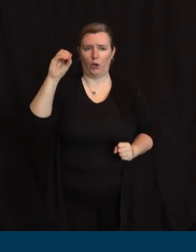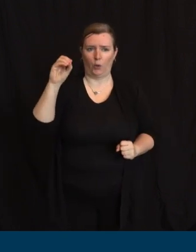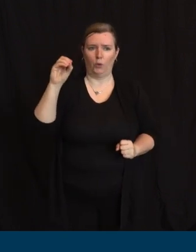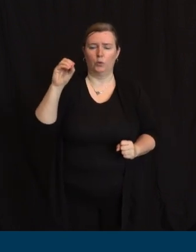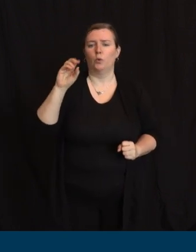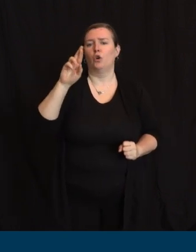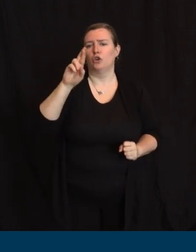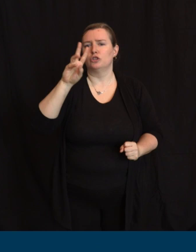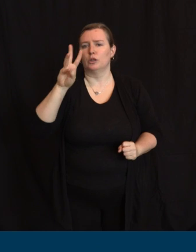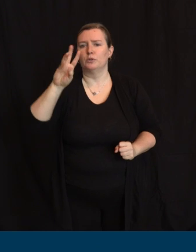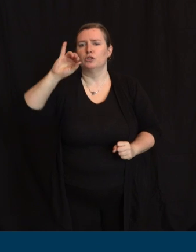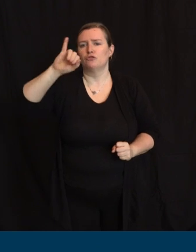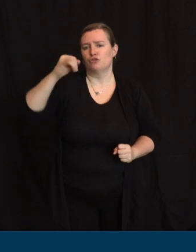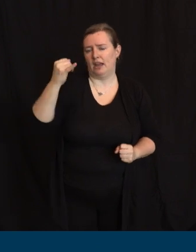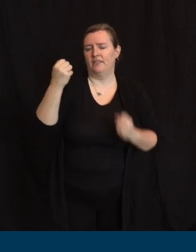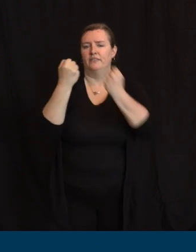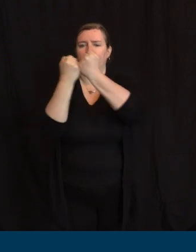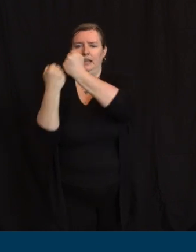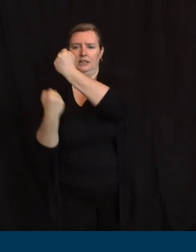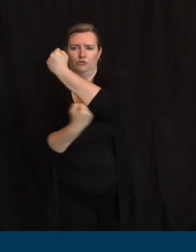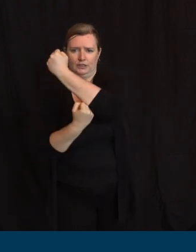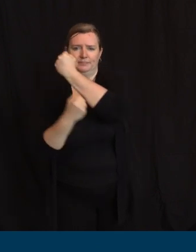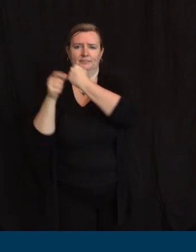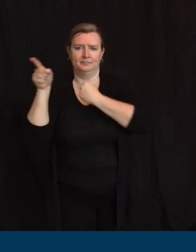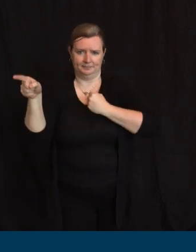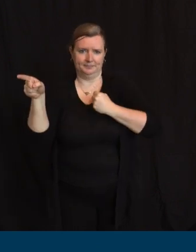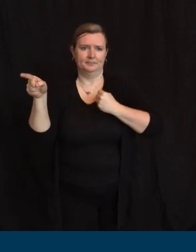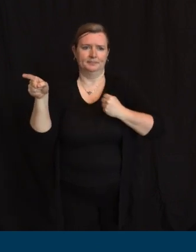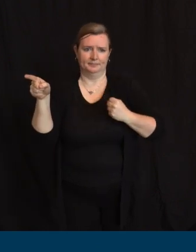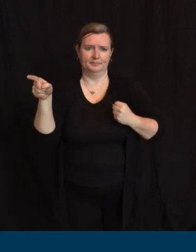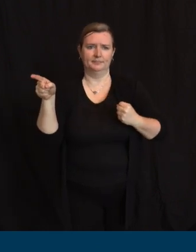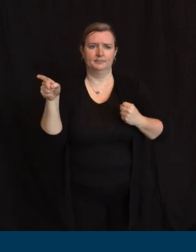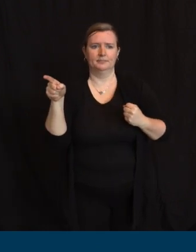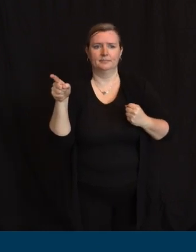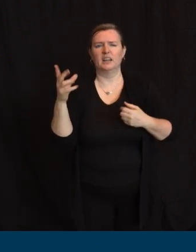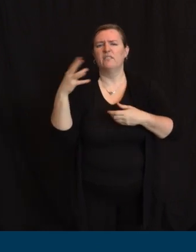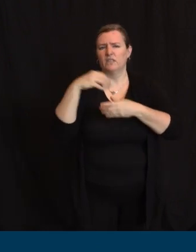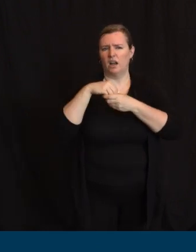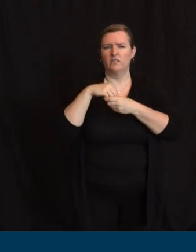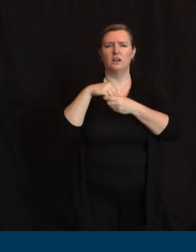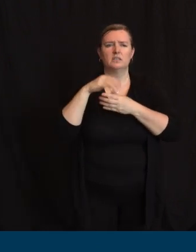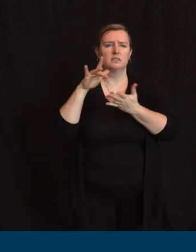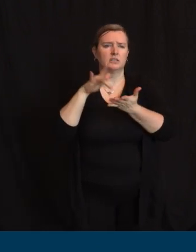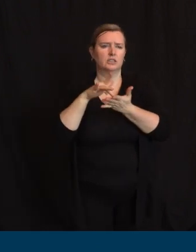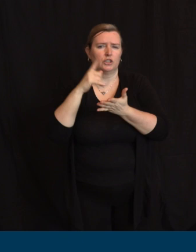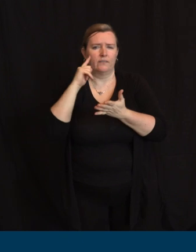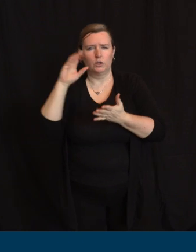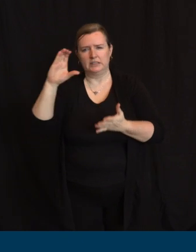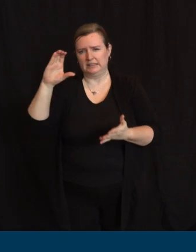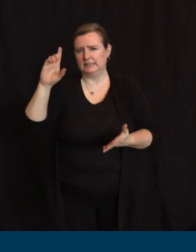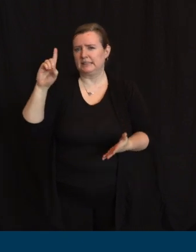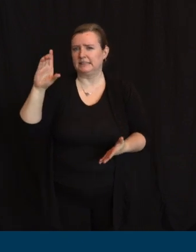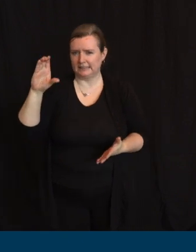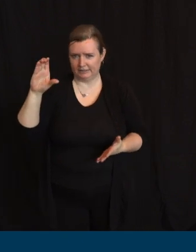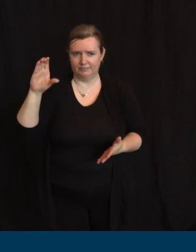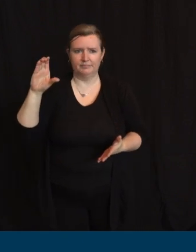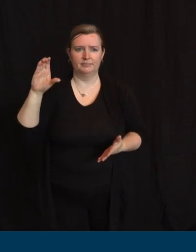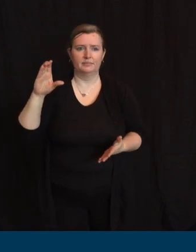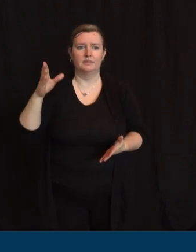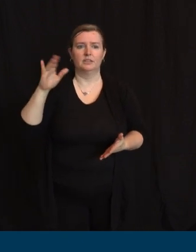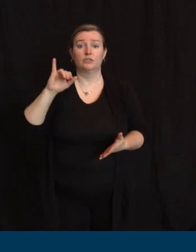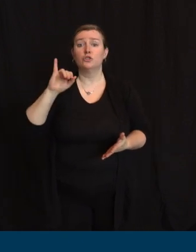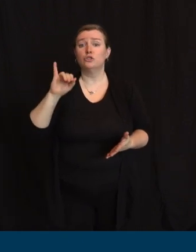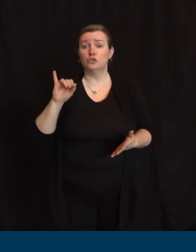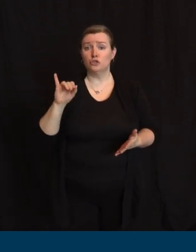is a former acting director of the Center for Disease Control and Prevention. Jay Johnson served as the United